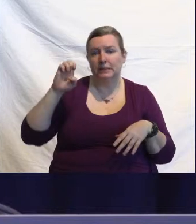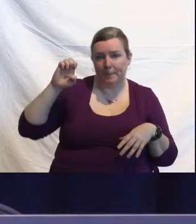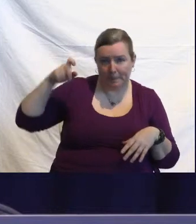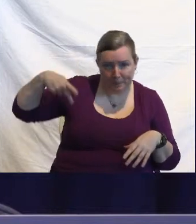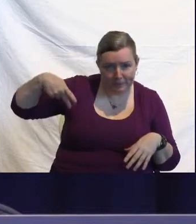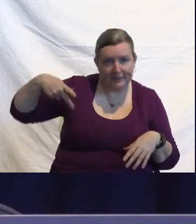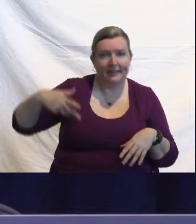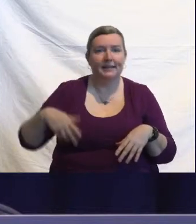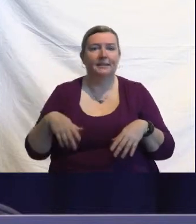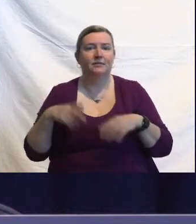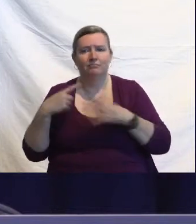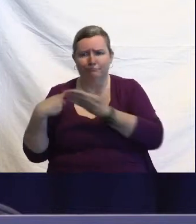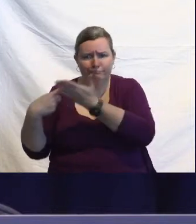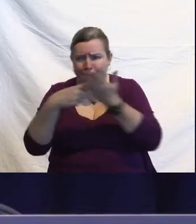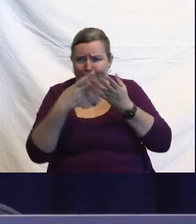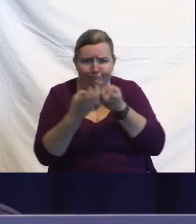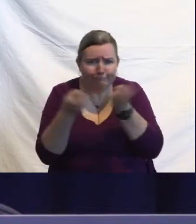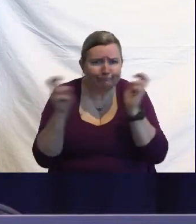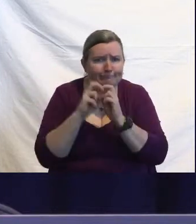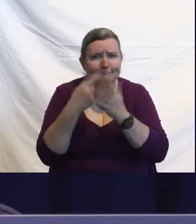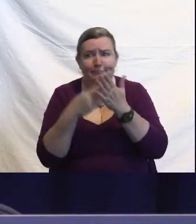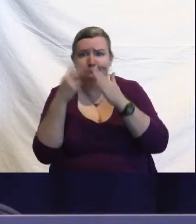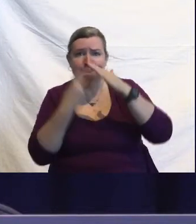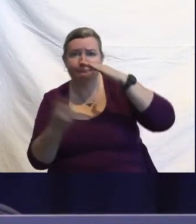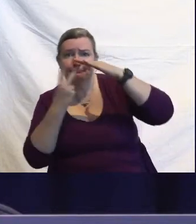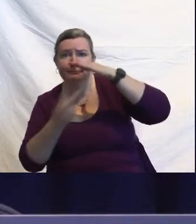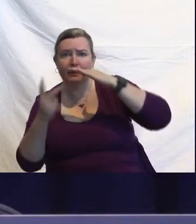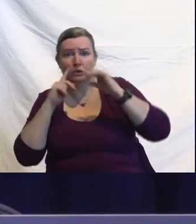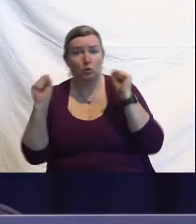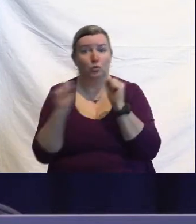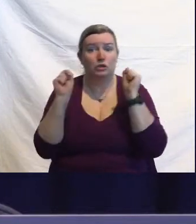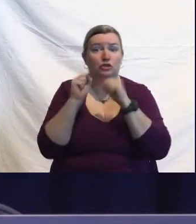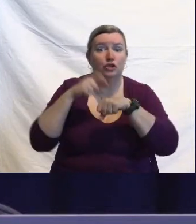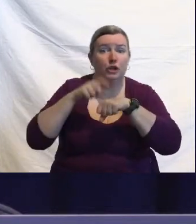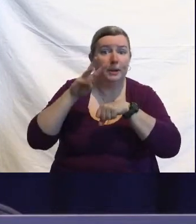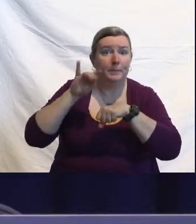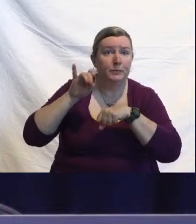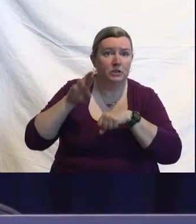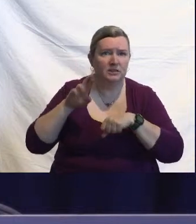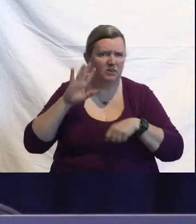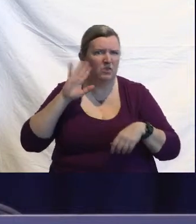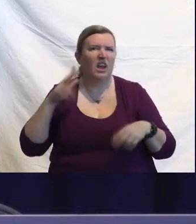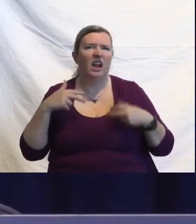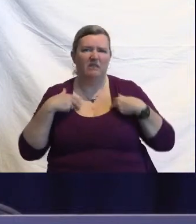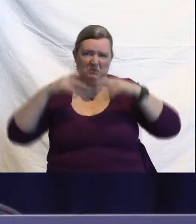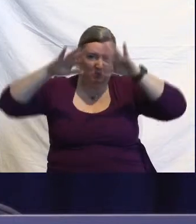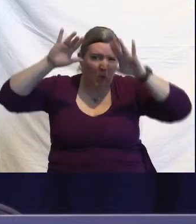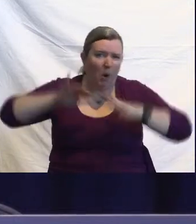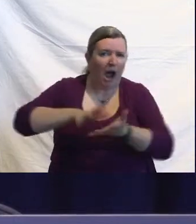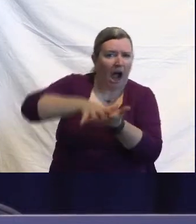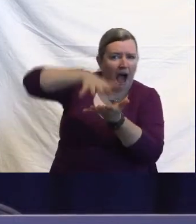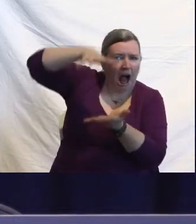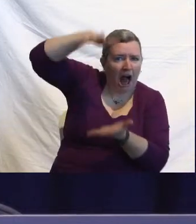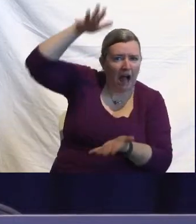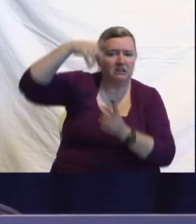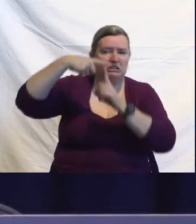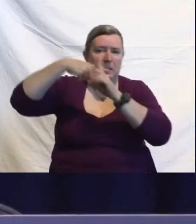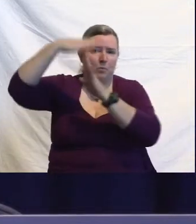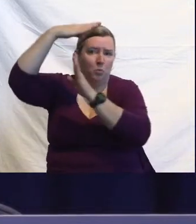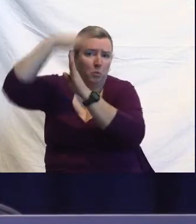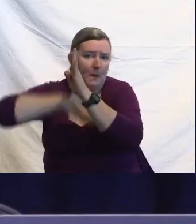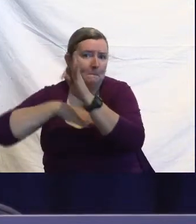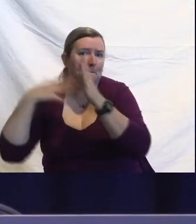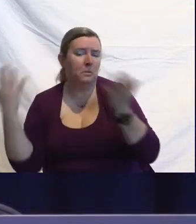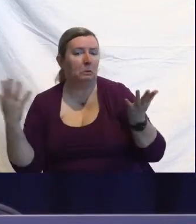to make sure that we're prepared for what is being predicted to be a pretty tough winter with regards to temperatures and storms. So